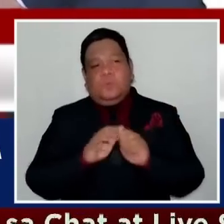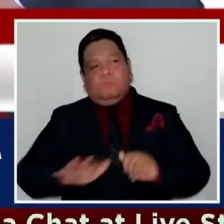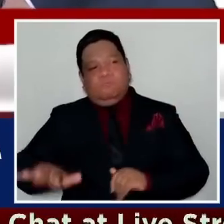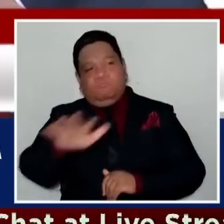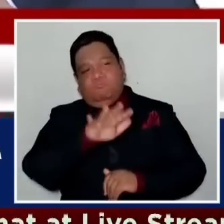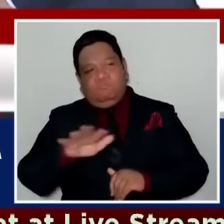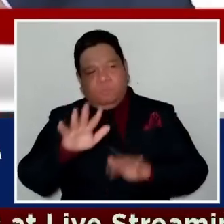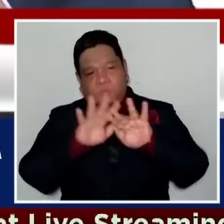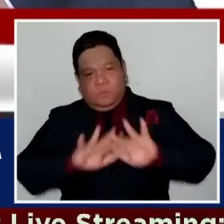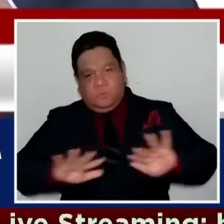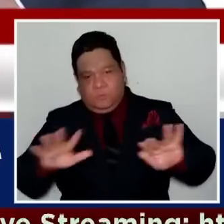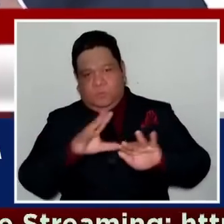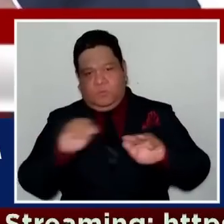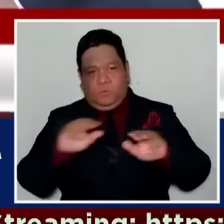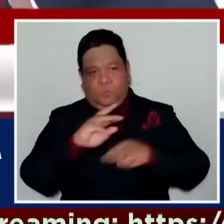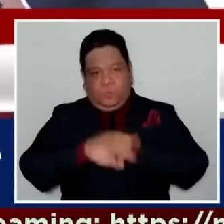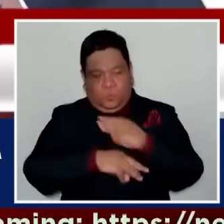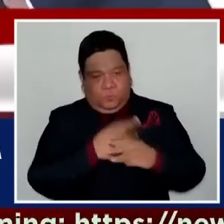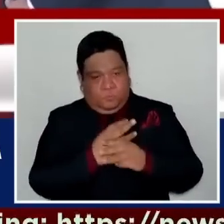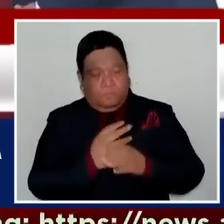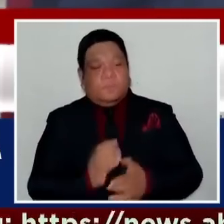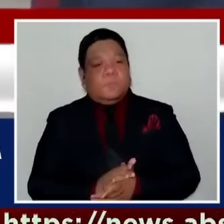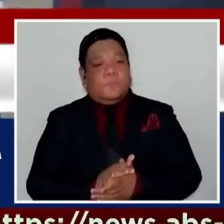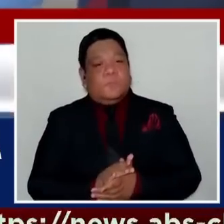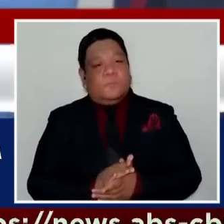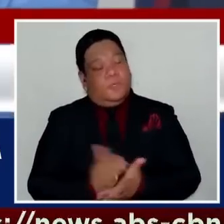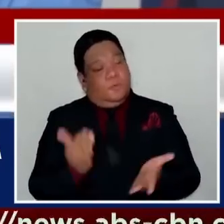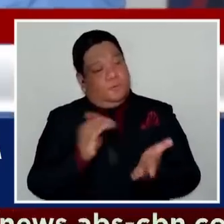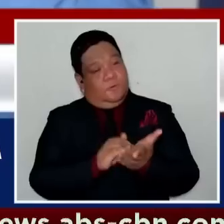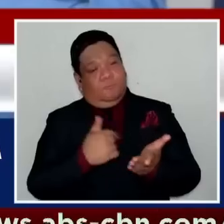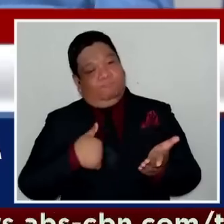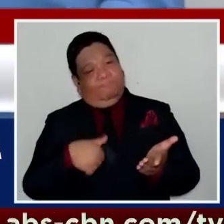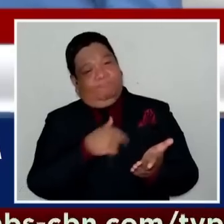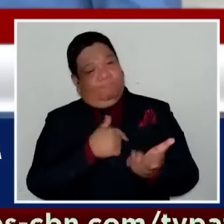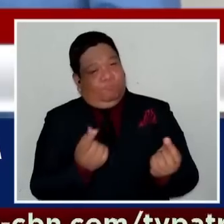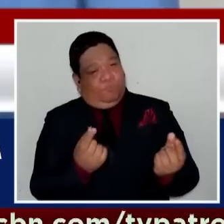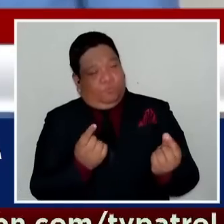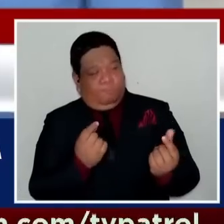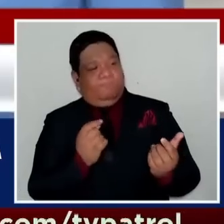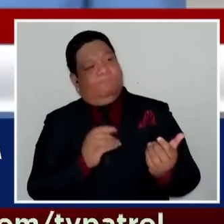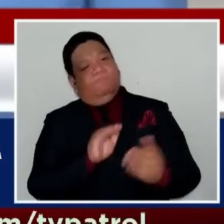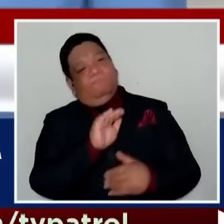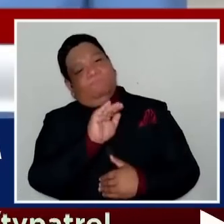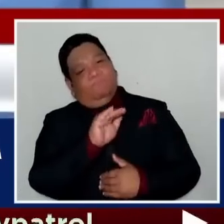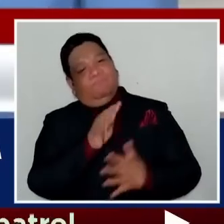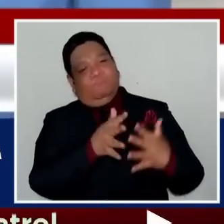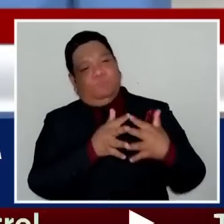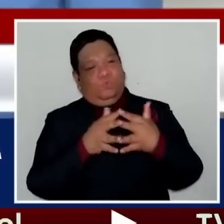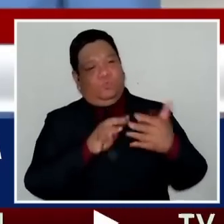world. And once again, we turn to our American partners,